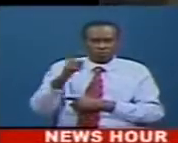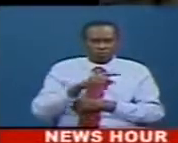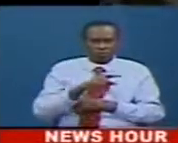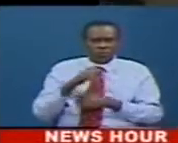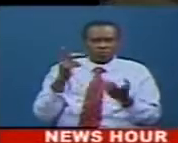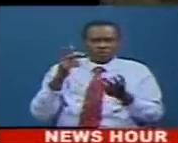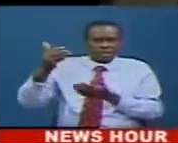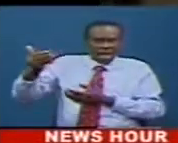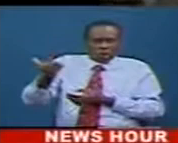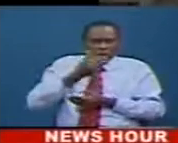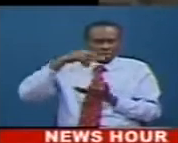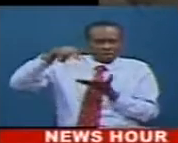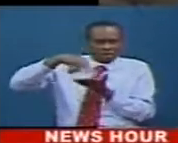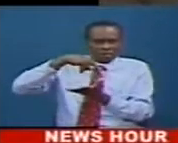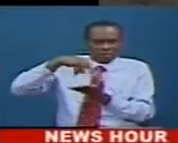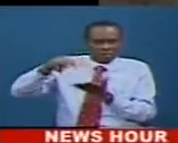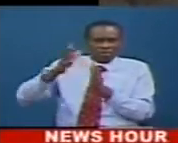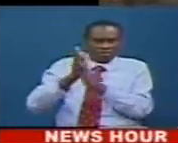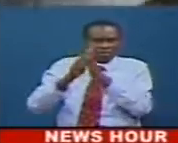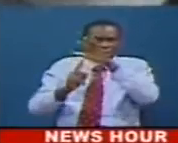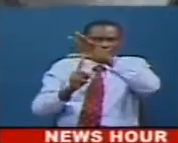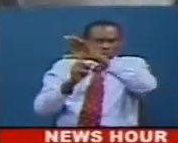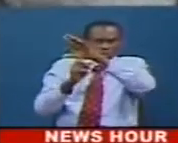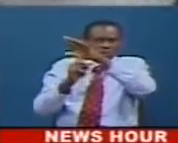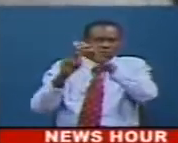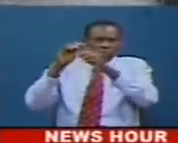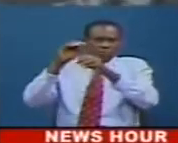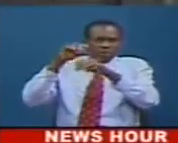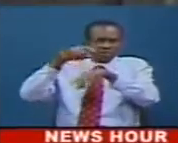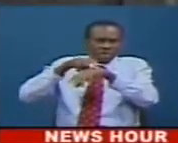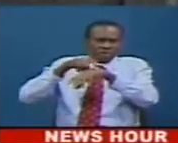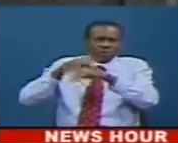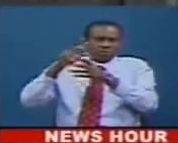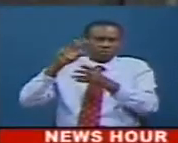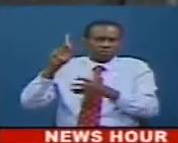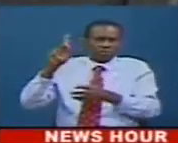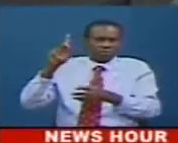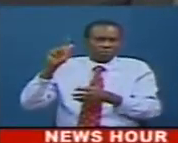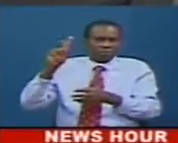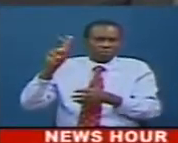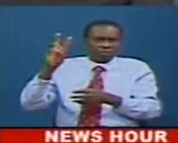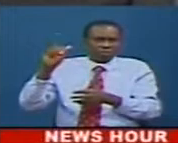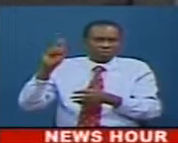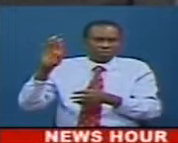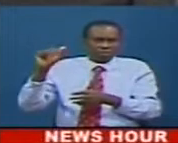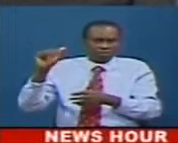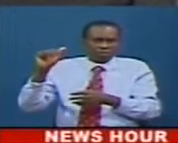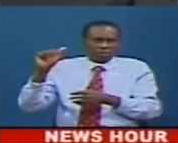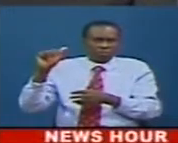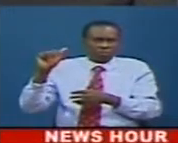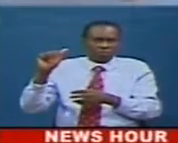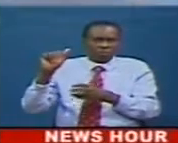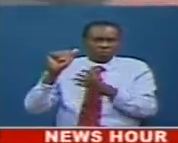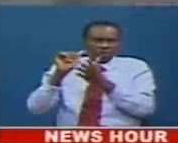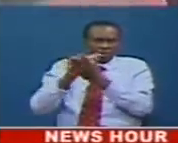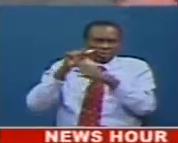Today, the Akwaba dance is trending. It became popular following the release of the hit song Akwaba, produced by Guilty Beats featuring